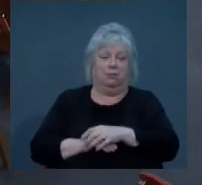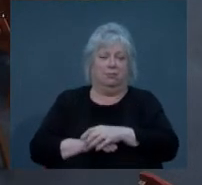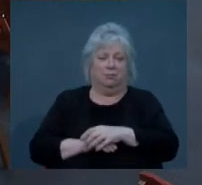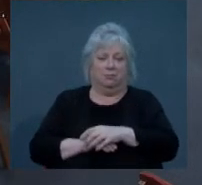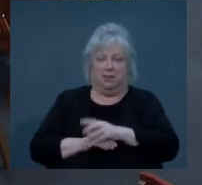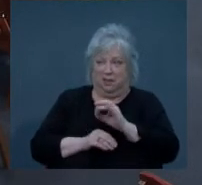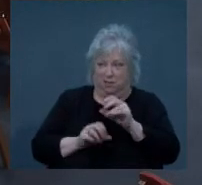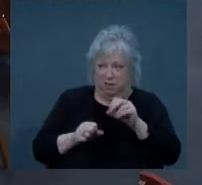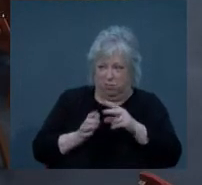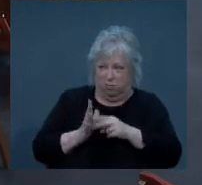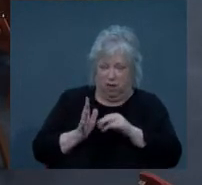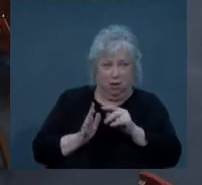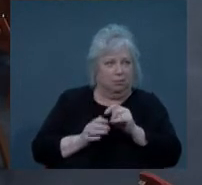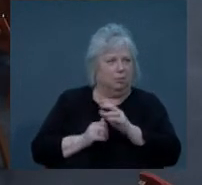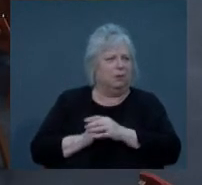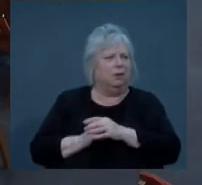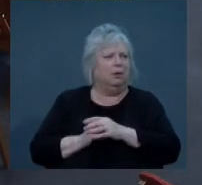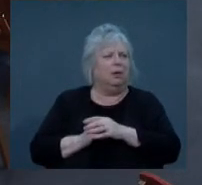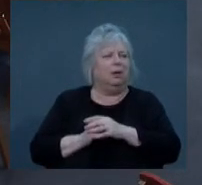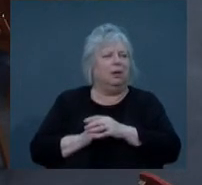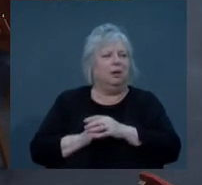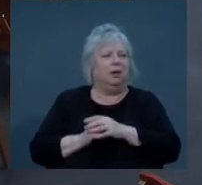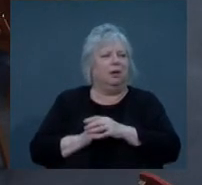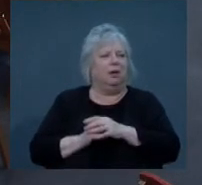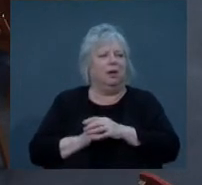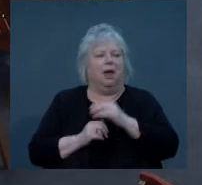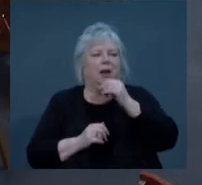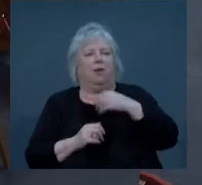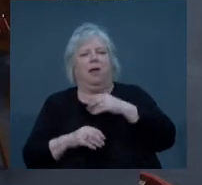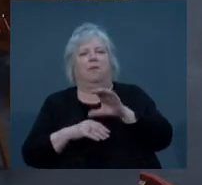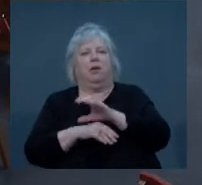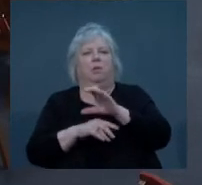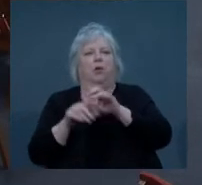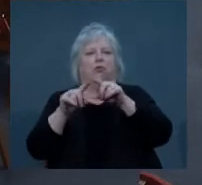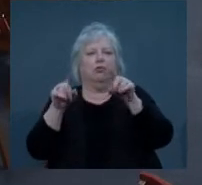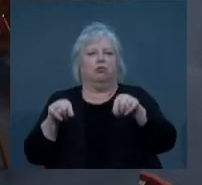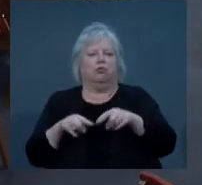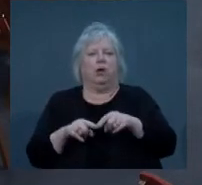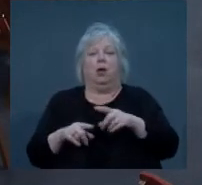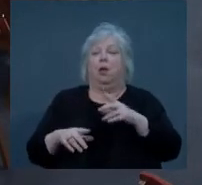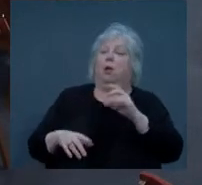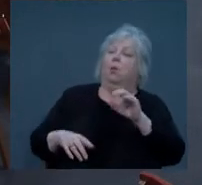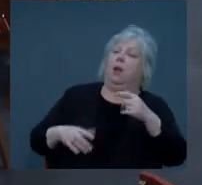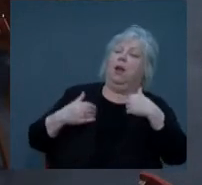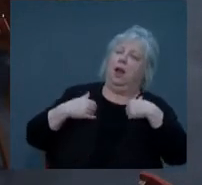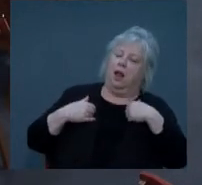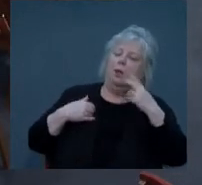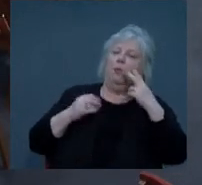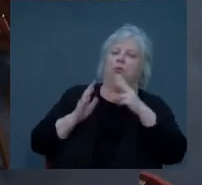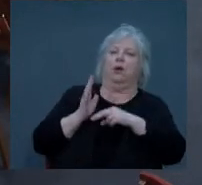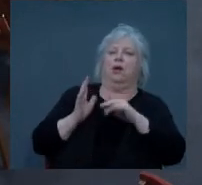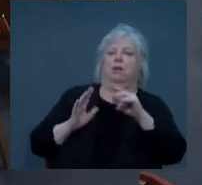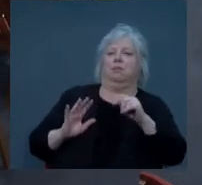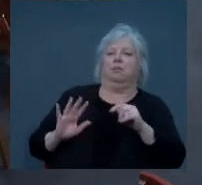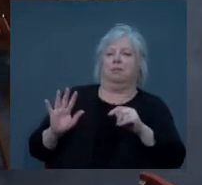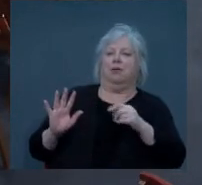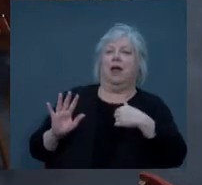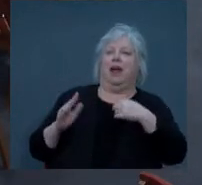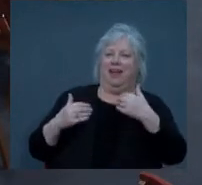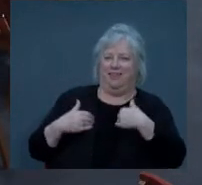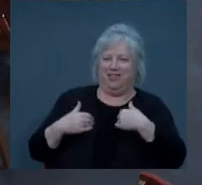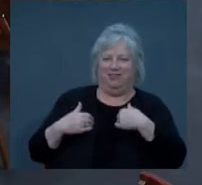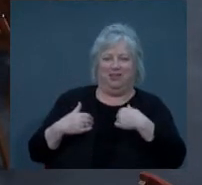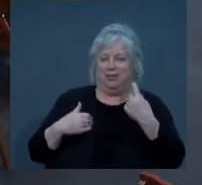If you can read it. Well, I don't have a computer screen in front of me. Well, I'll read it then, okay. Because I do